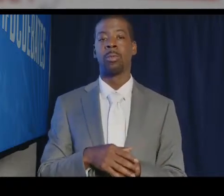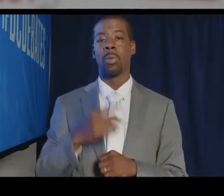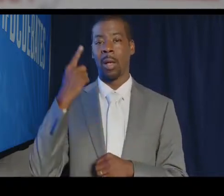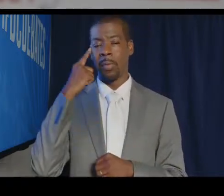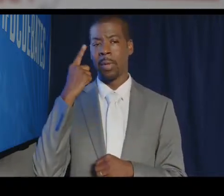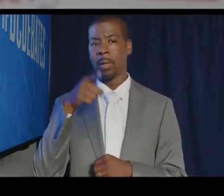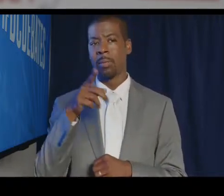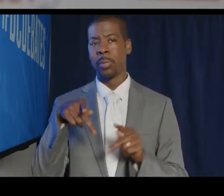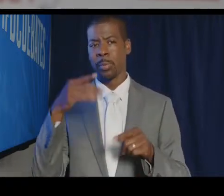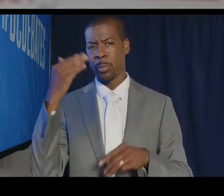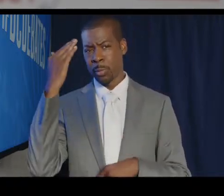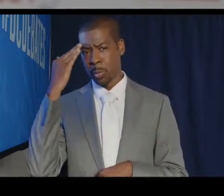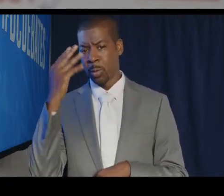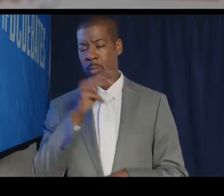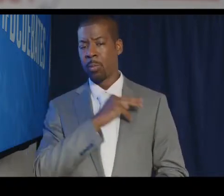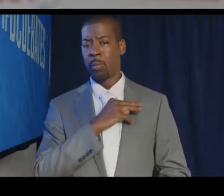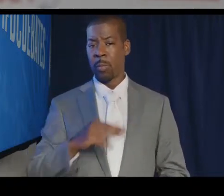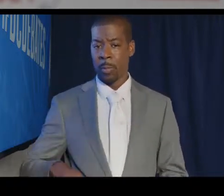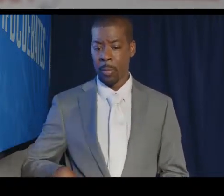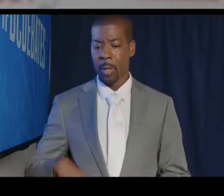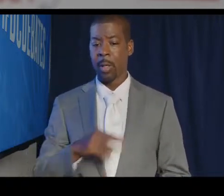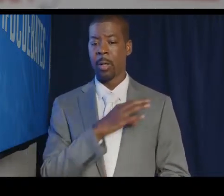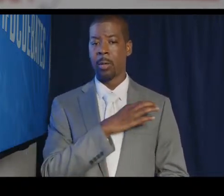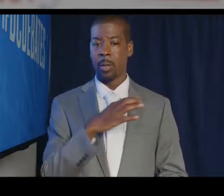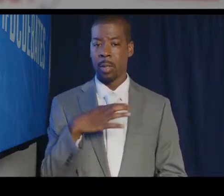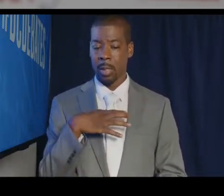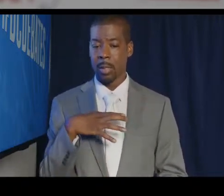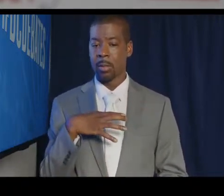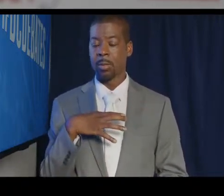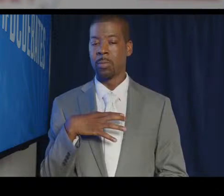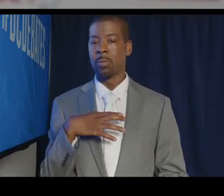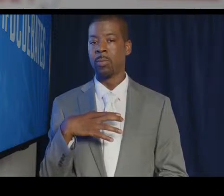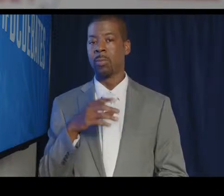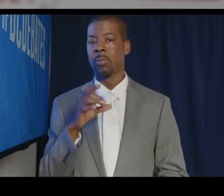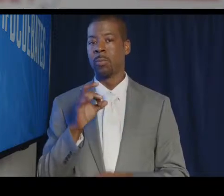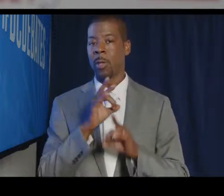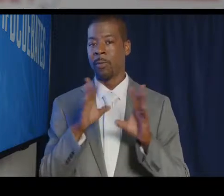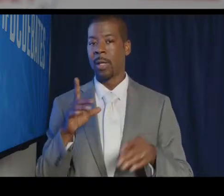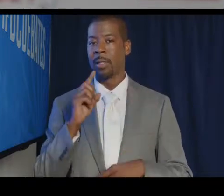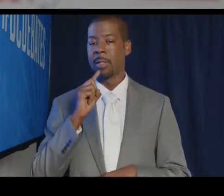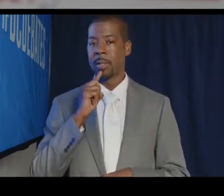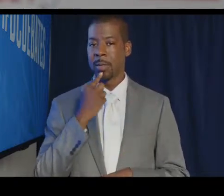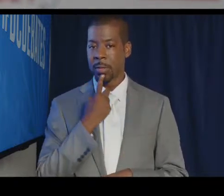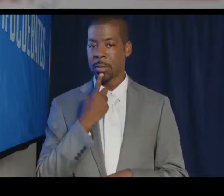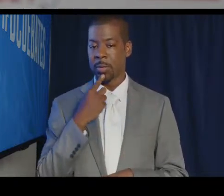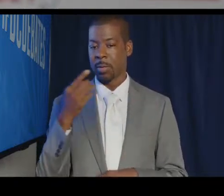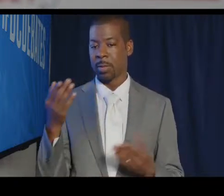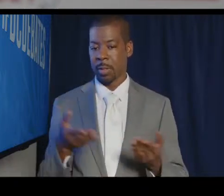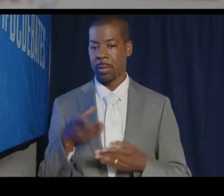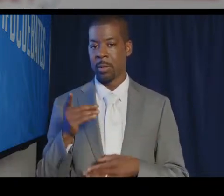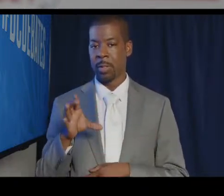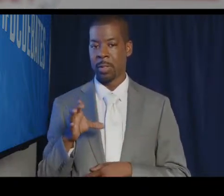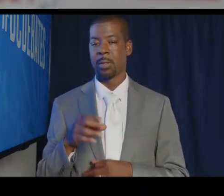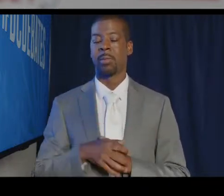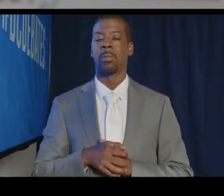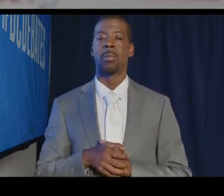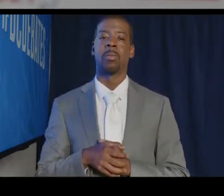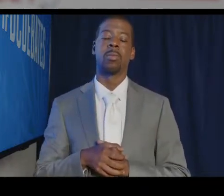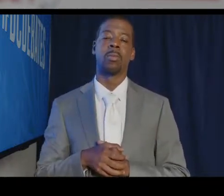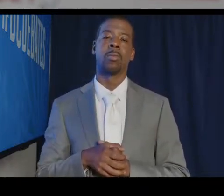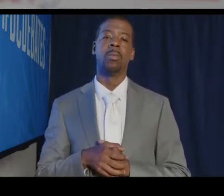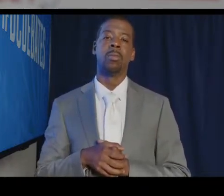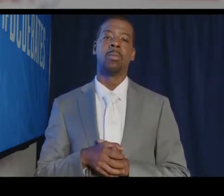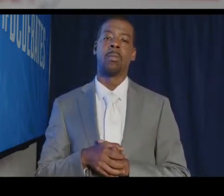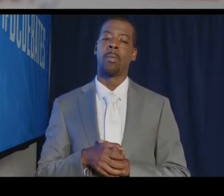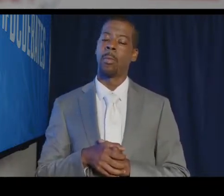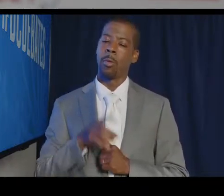the mayor were on the same page, taking public safety seriously, but we can't say that it was directly because of that bill. So we've got to keep